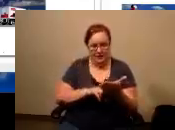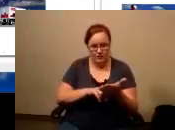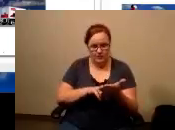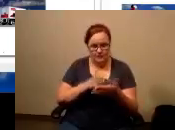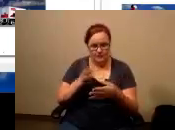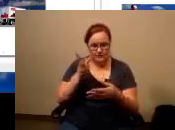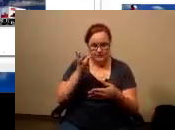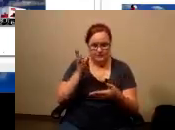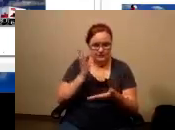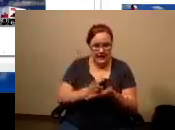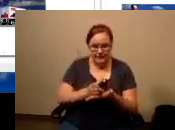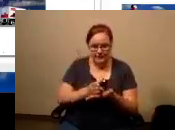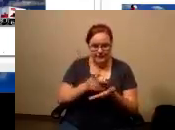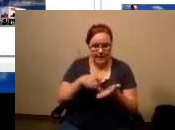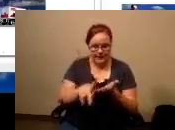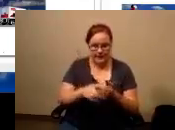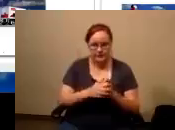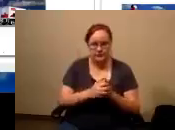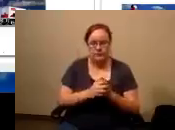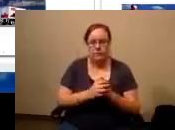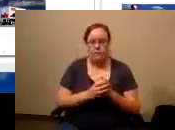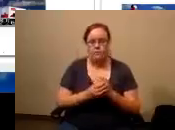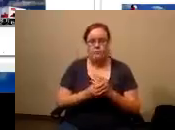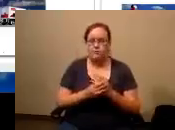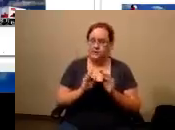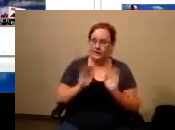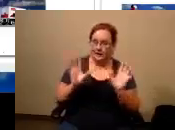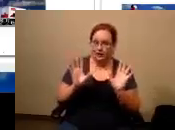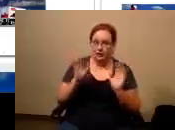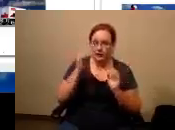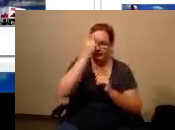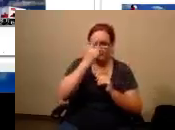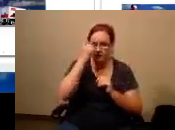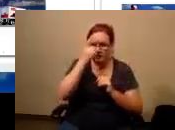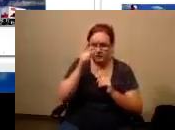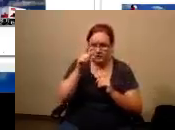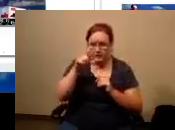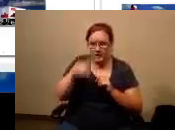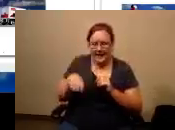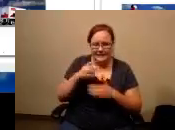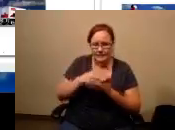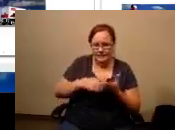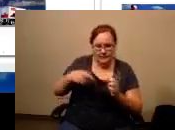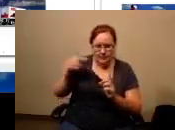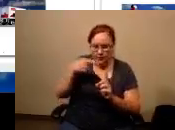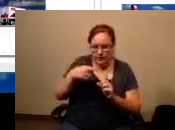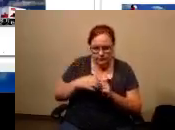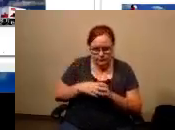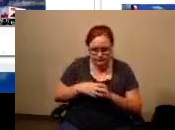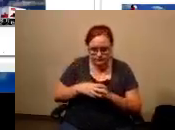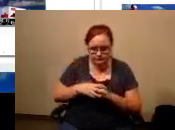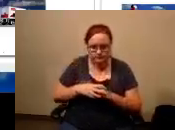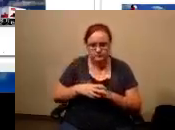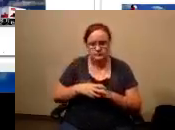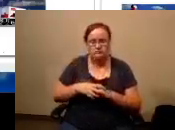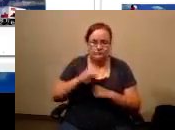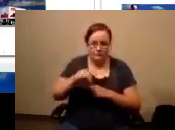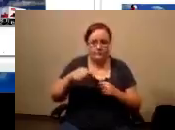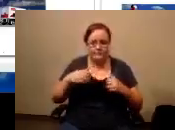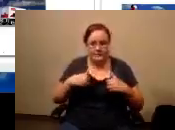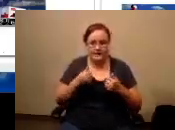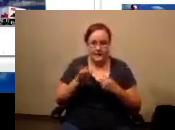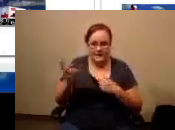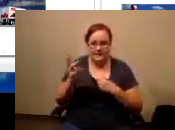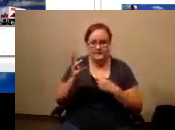payment? Clearly, logically, there would have to be some point, such as where this has happened multiple